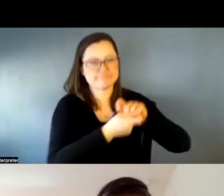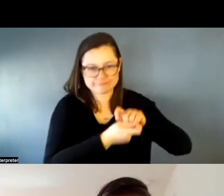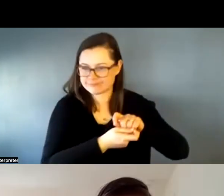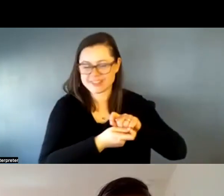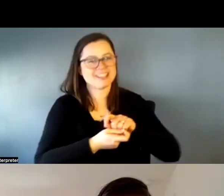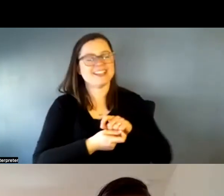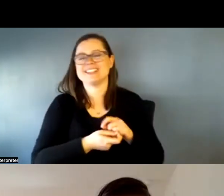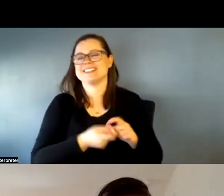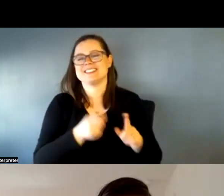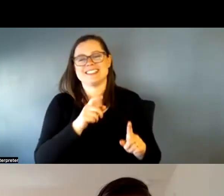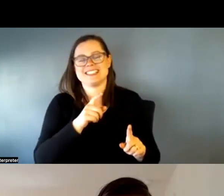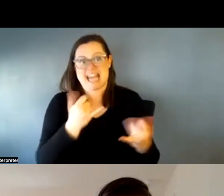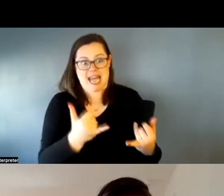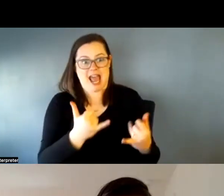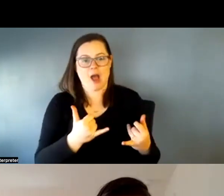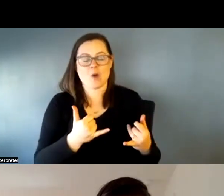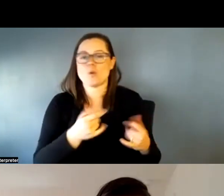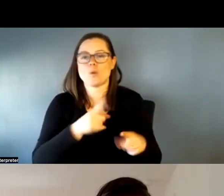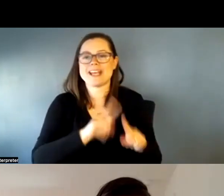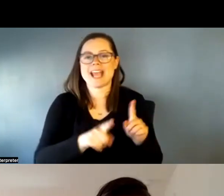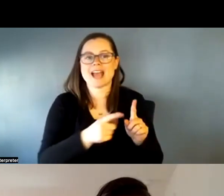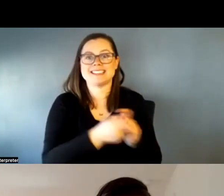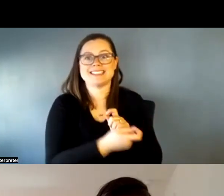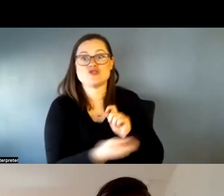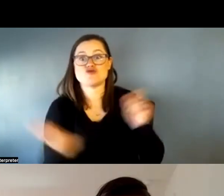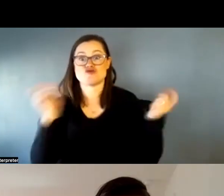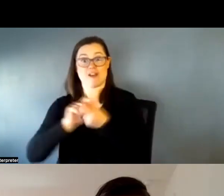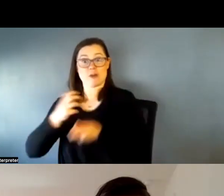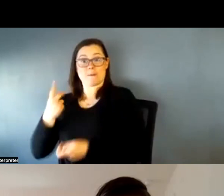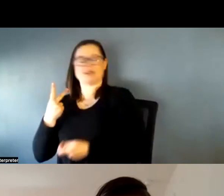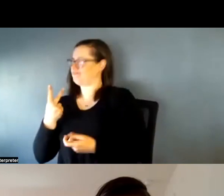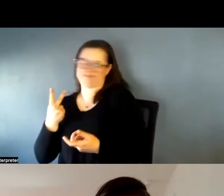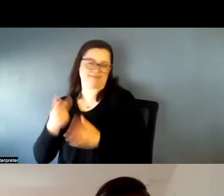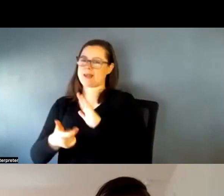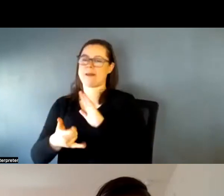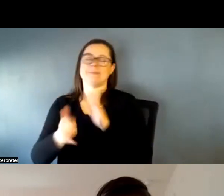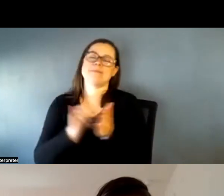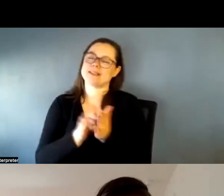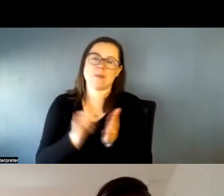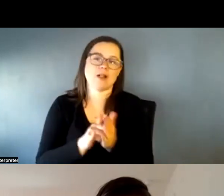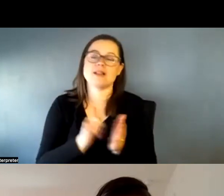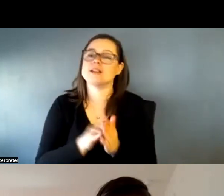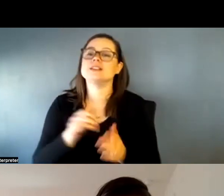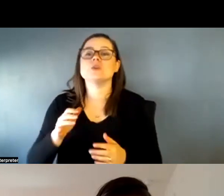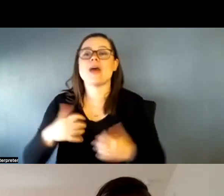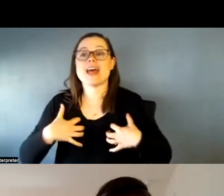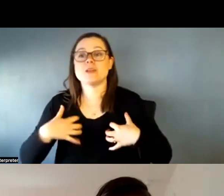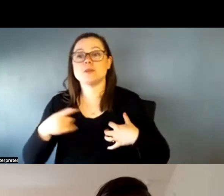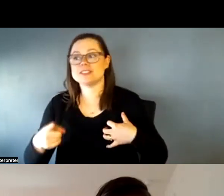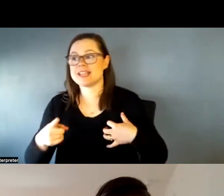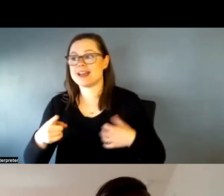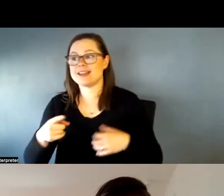to go back to what it was. And the animals that are non-native or pests